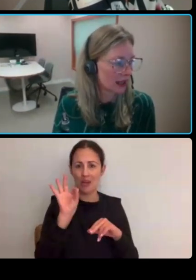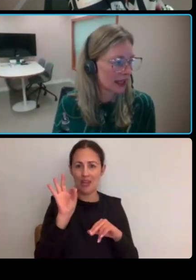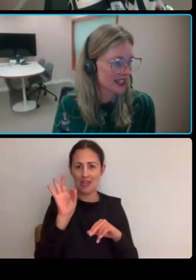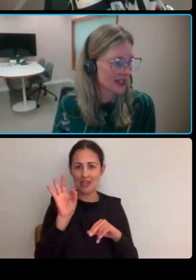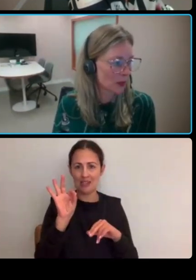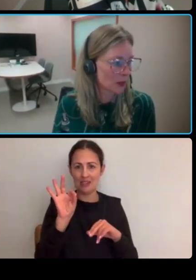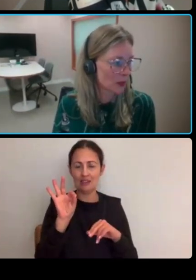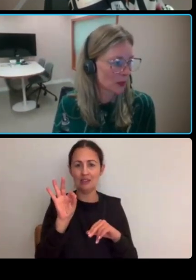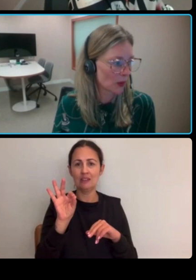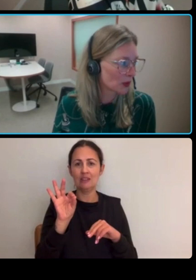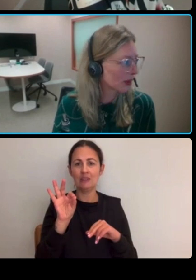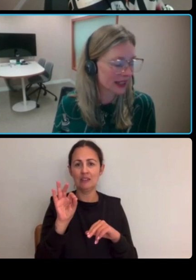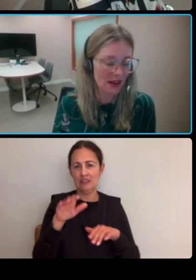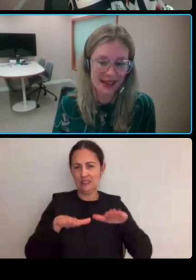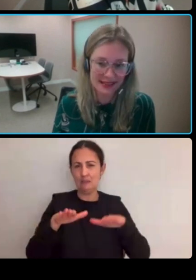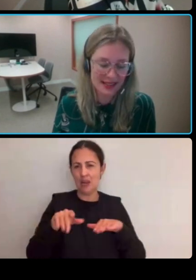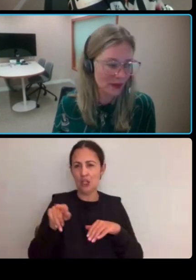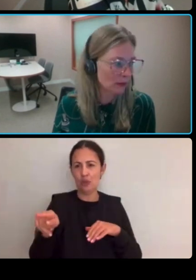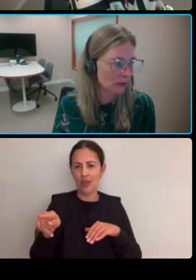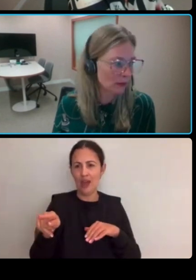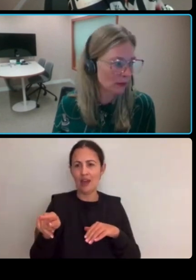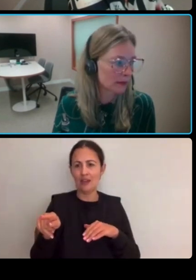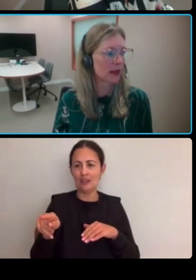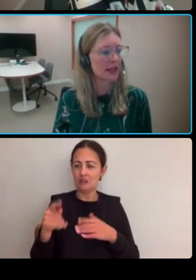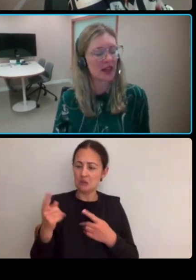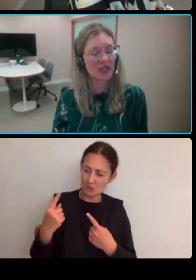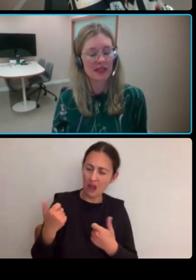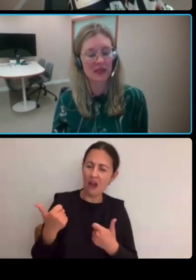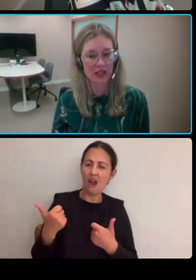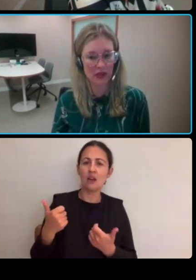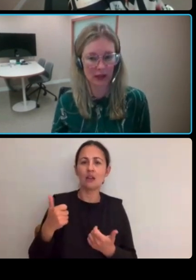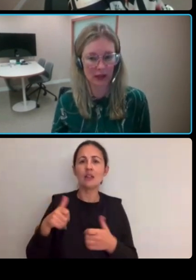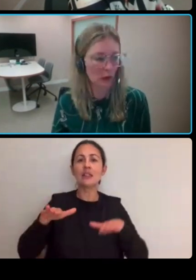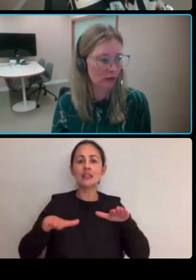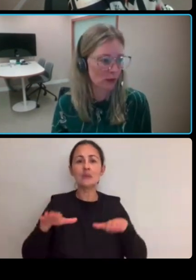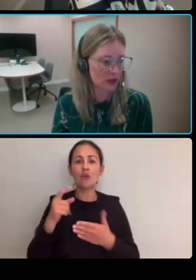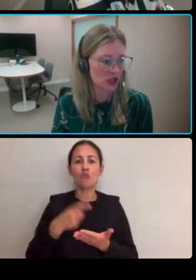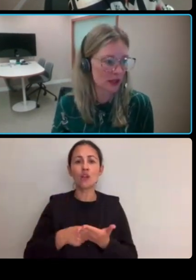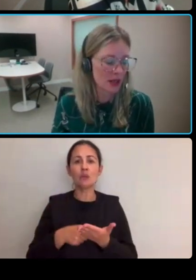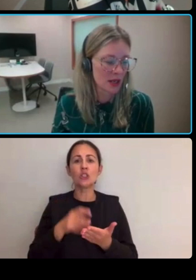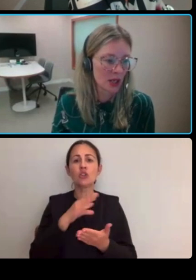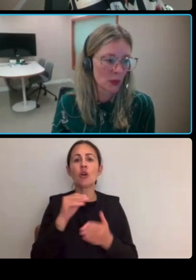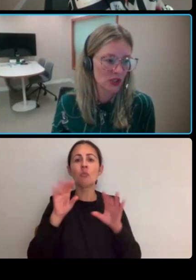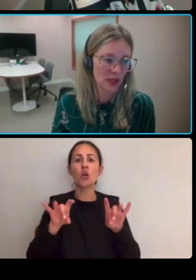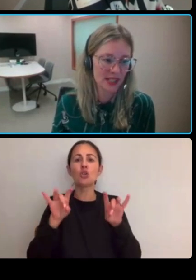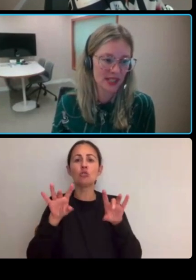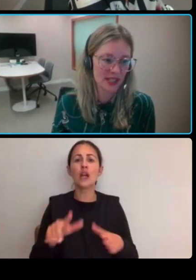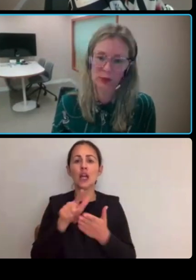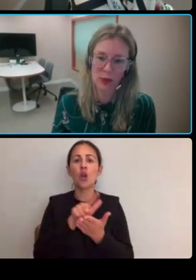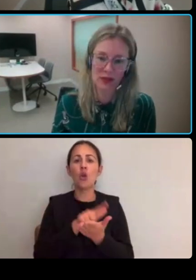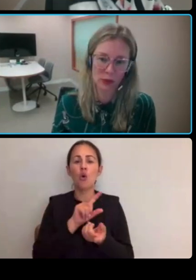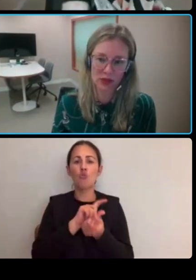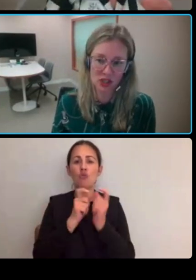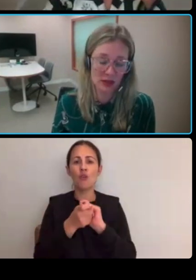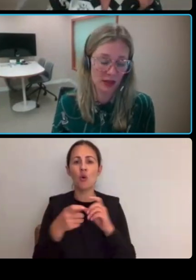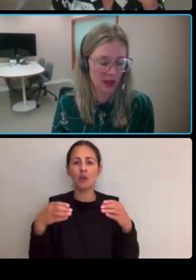taken inspiration or really guidance from the recommendations of the Australian Law Reform Commission, which were supported